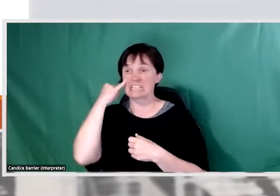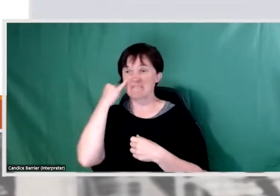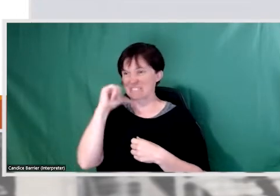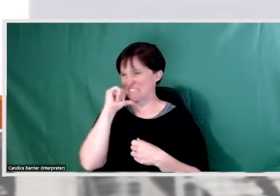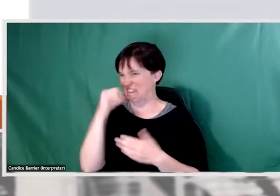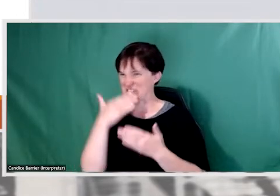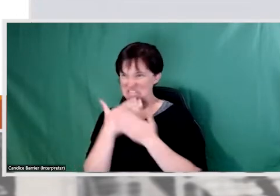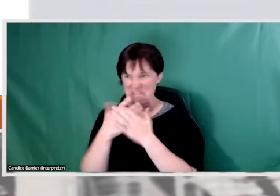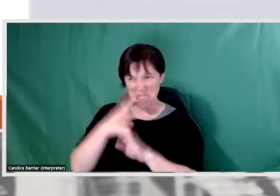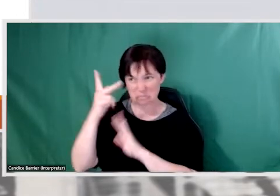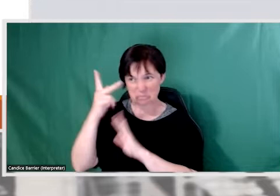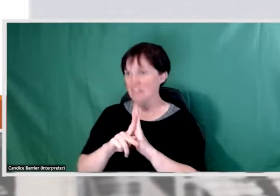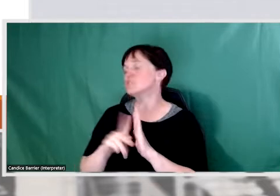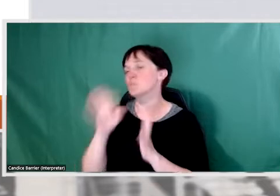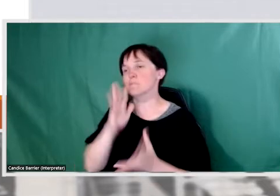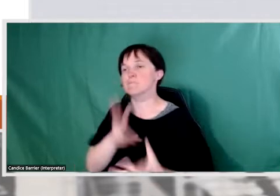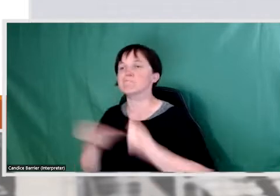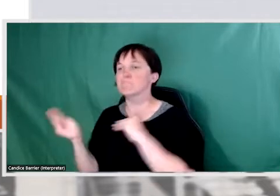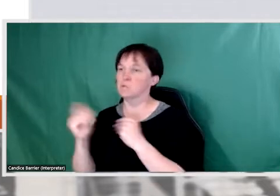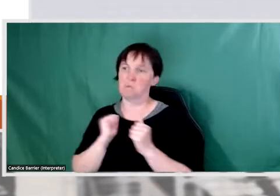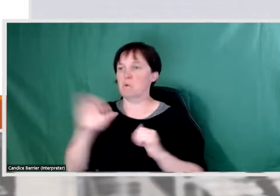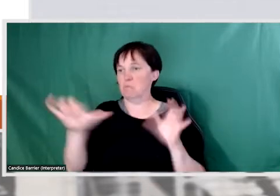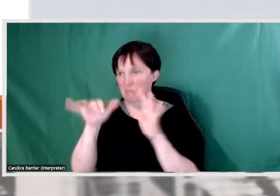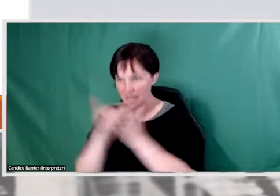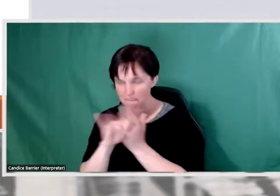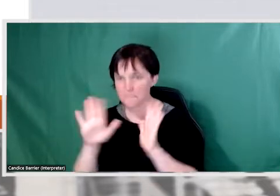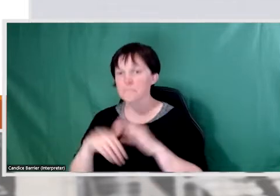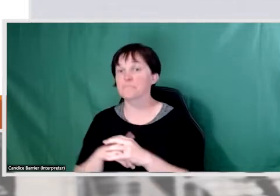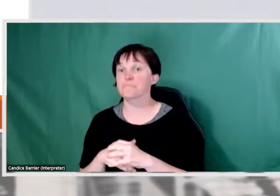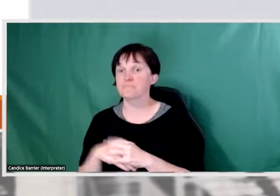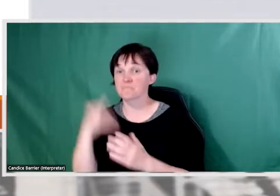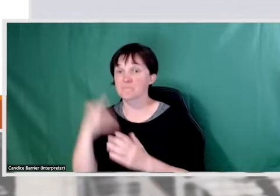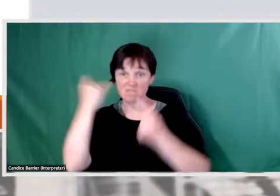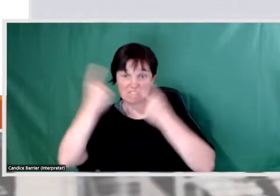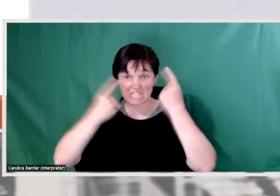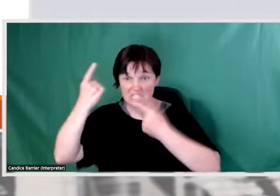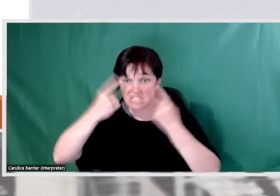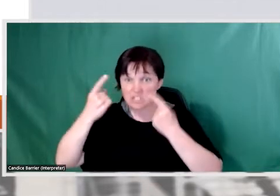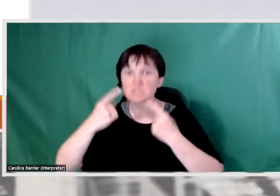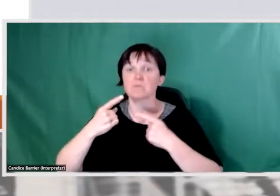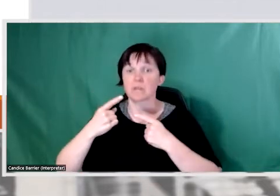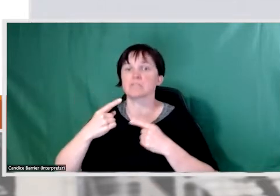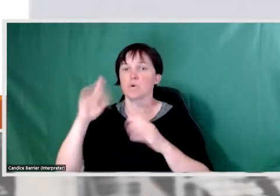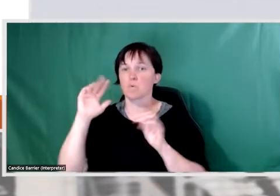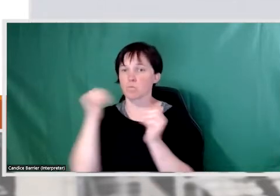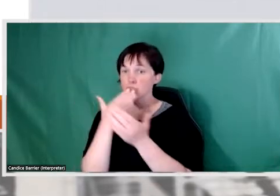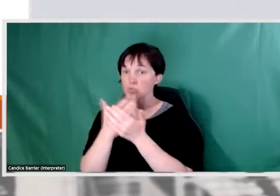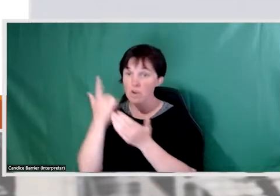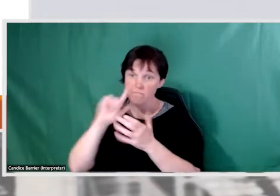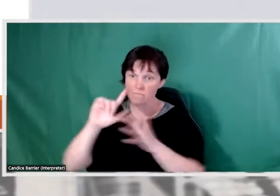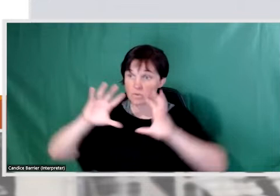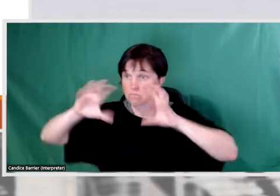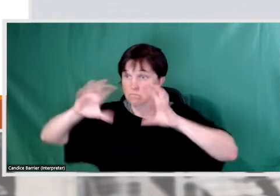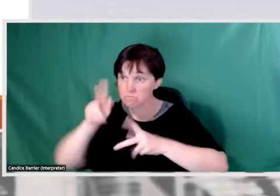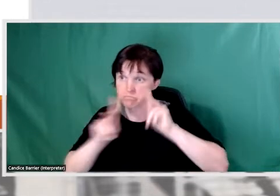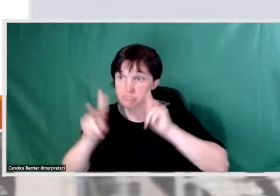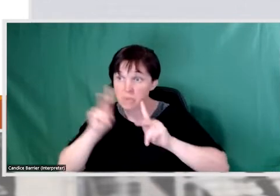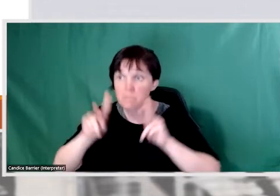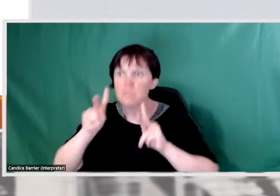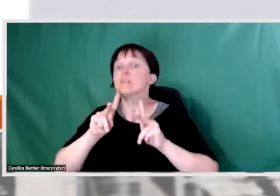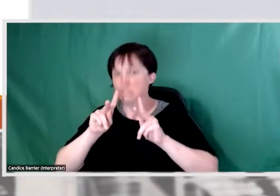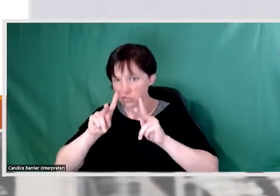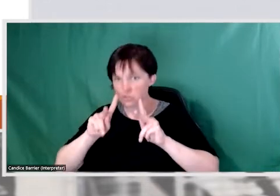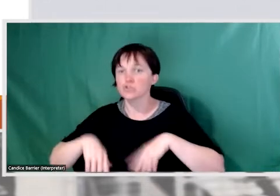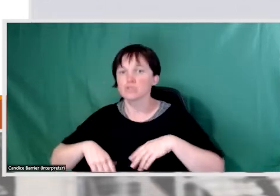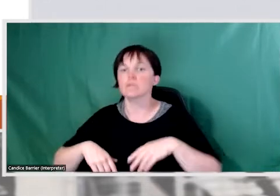We will also take into consideration, existing data points around the population. We rely on our department partners, such as Parks